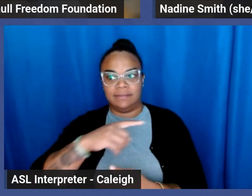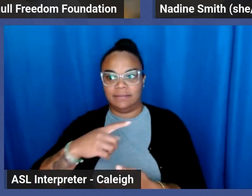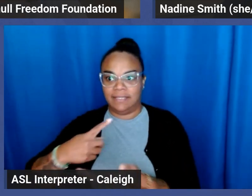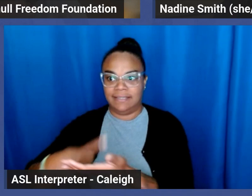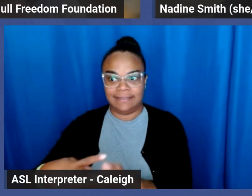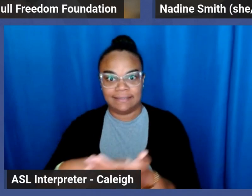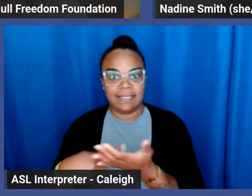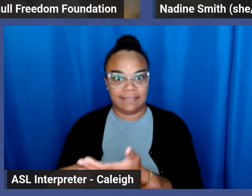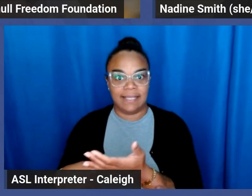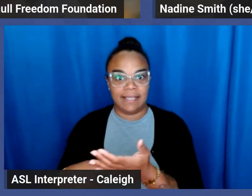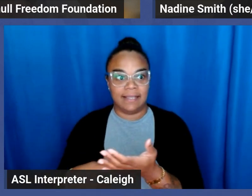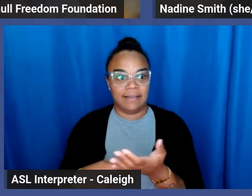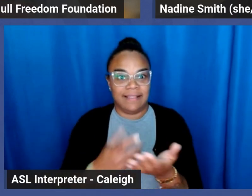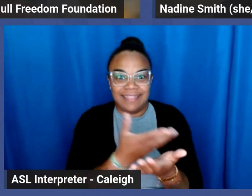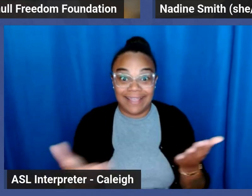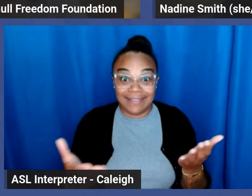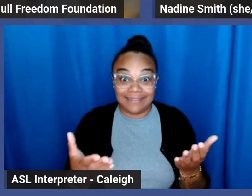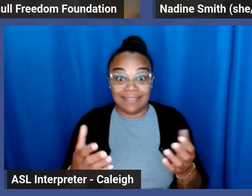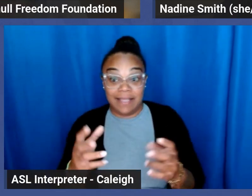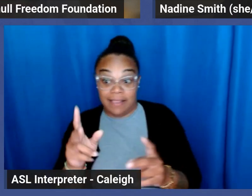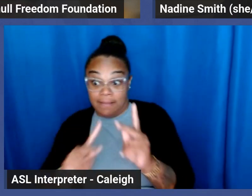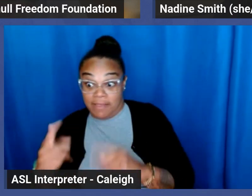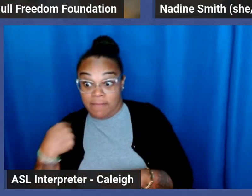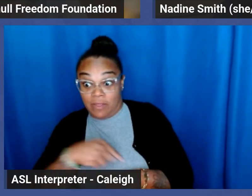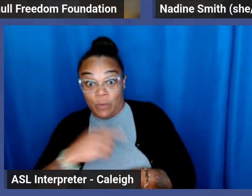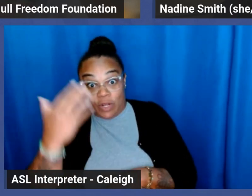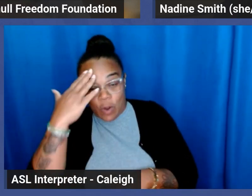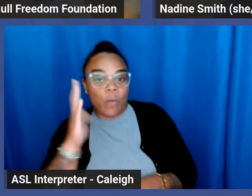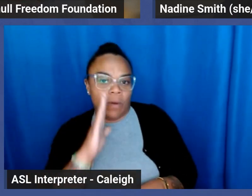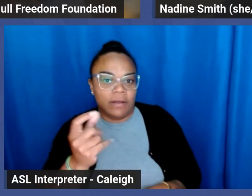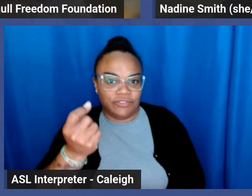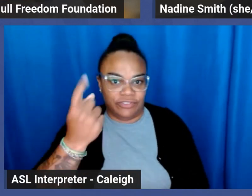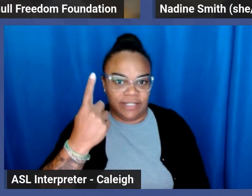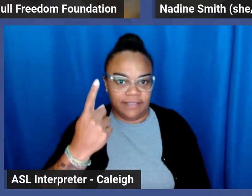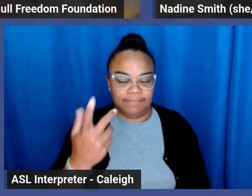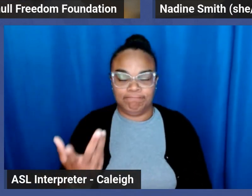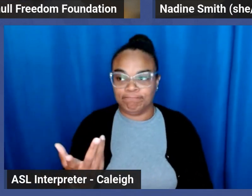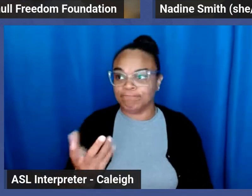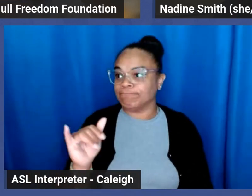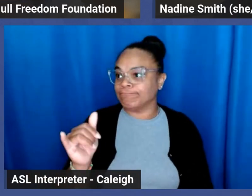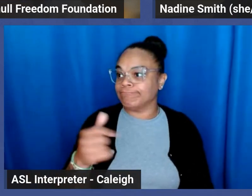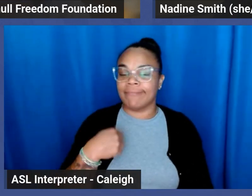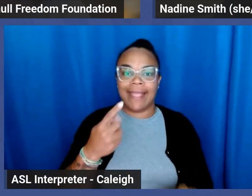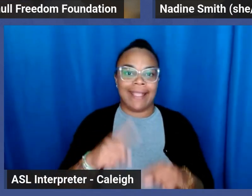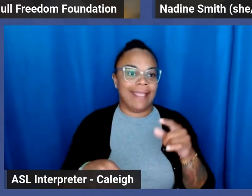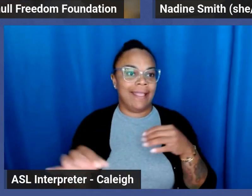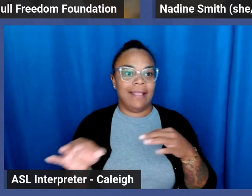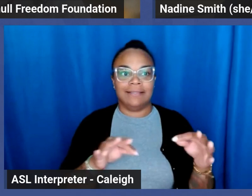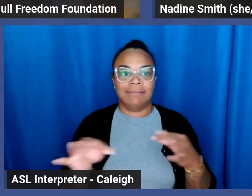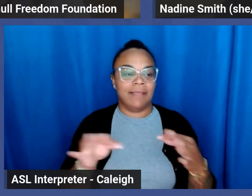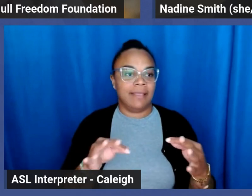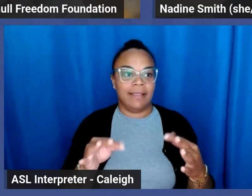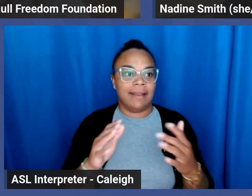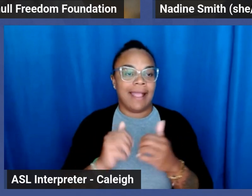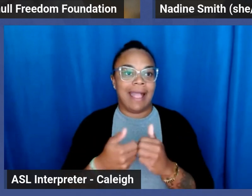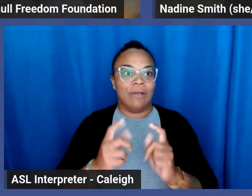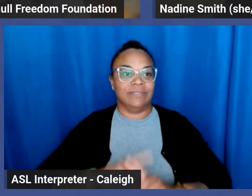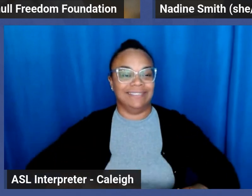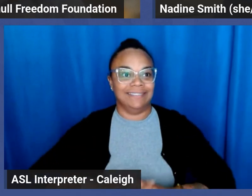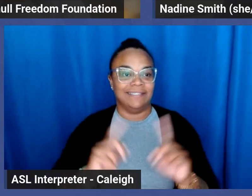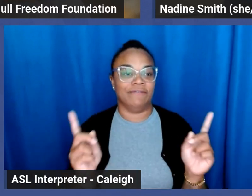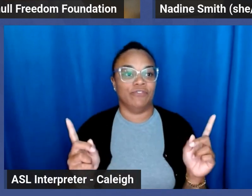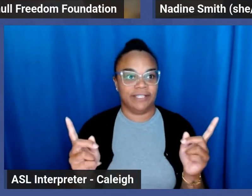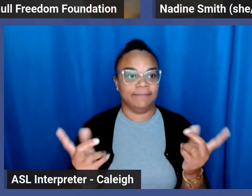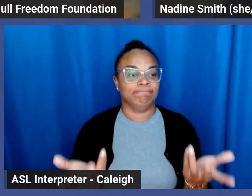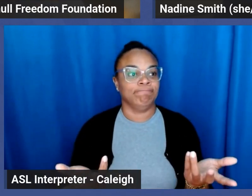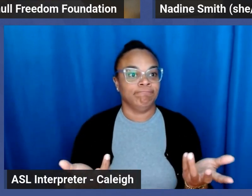we know understand. Like, I can't explain how different it is. It's almost